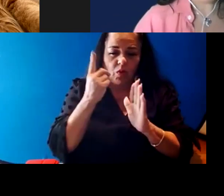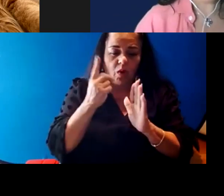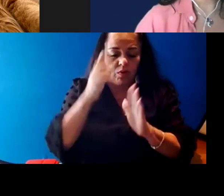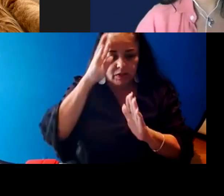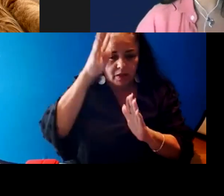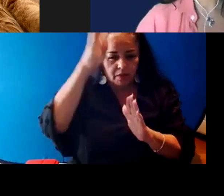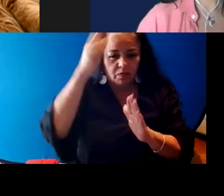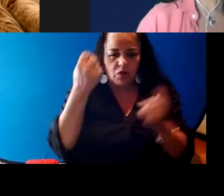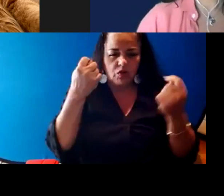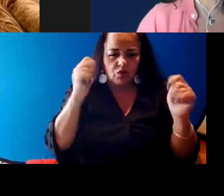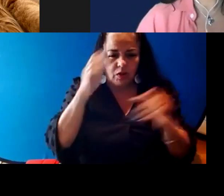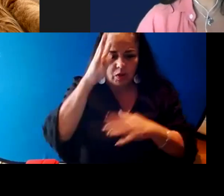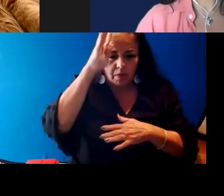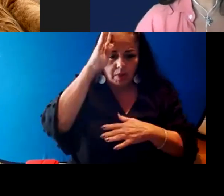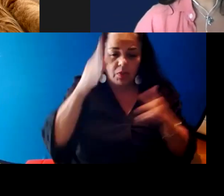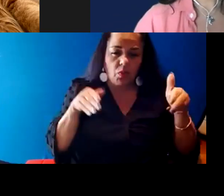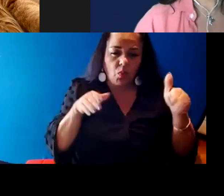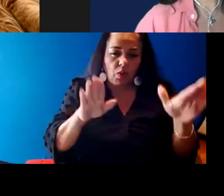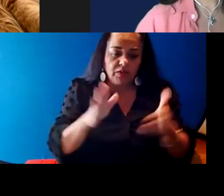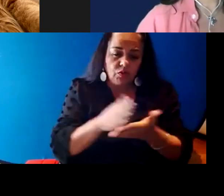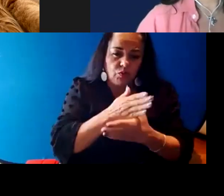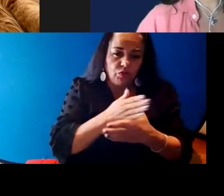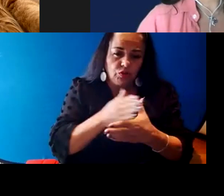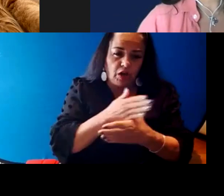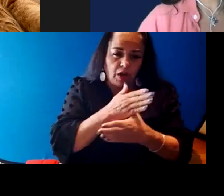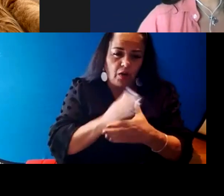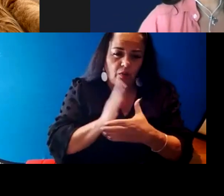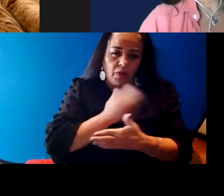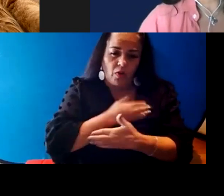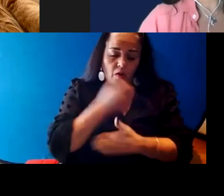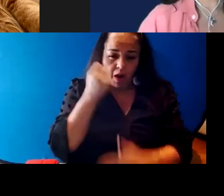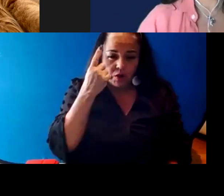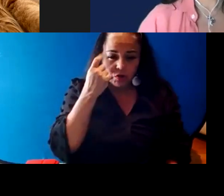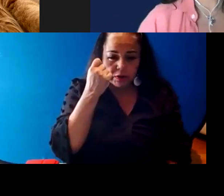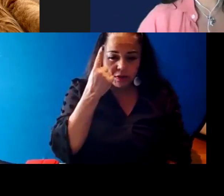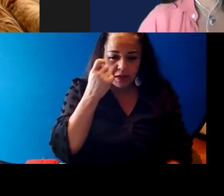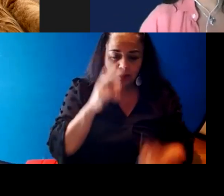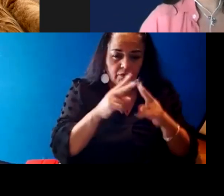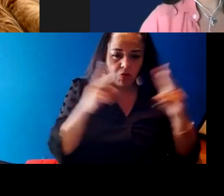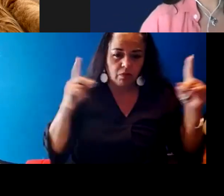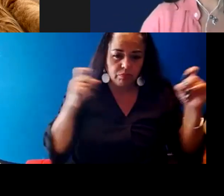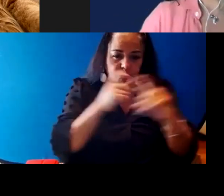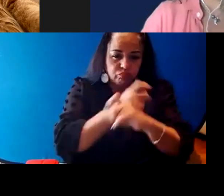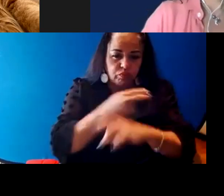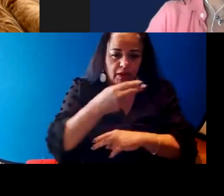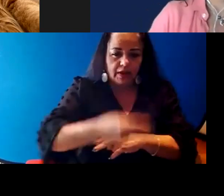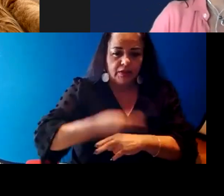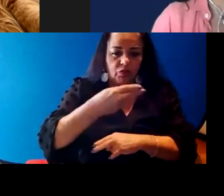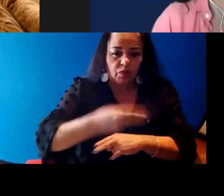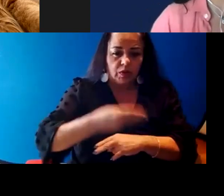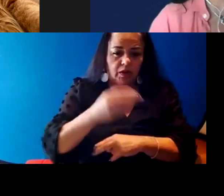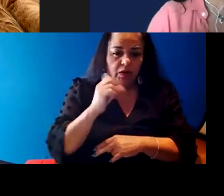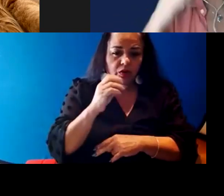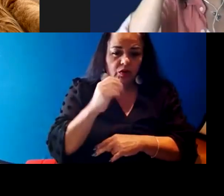to come up with various ways to share our understanding of a very complex history. And so we've